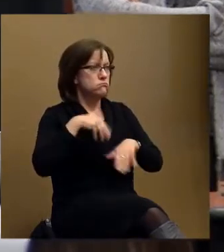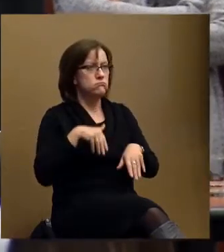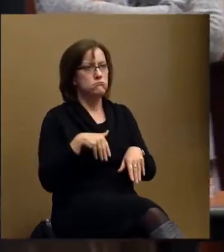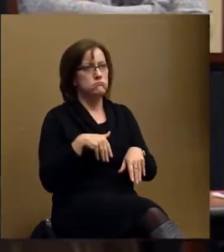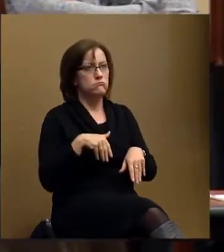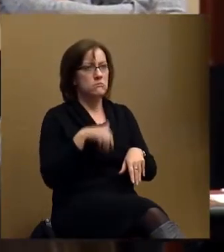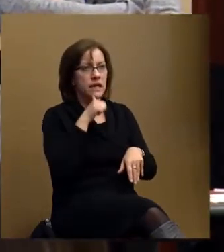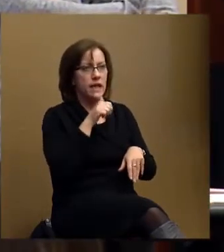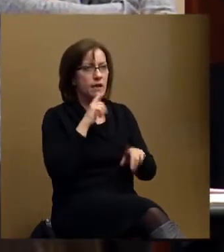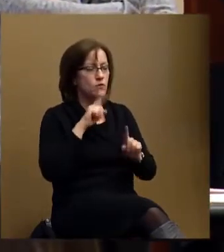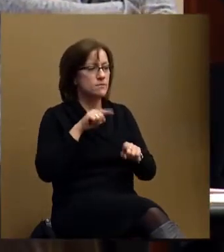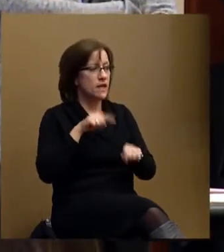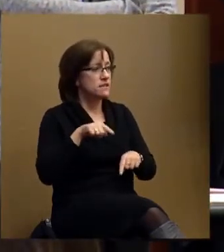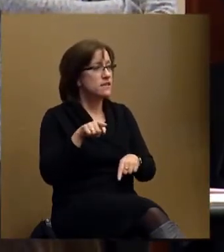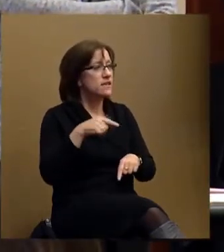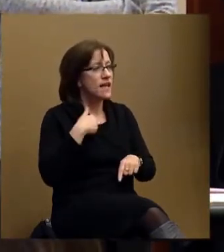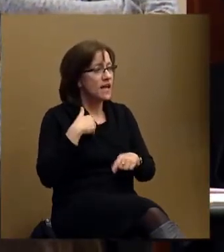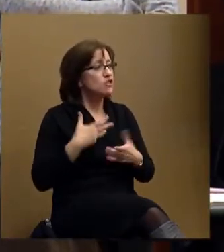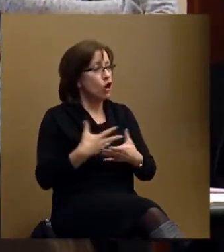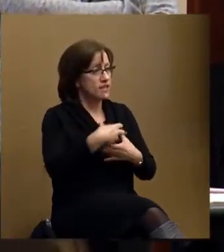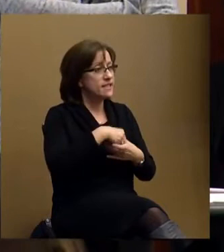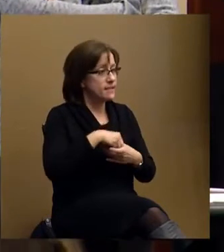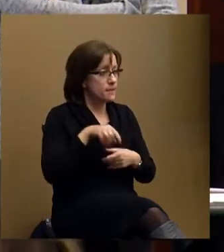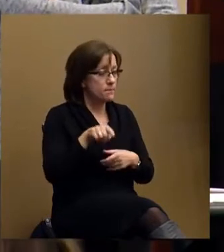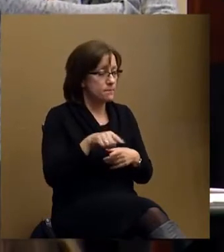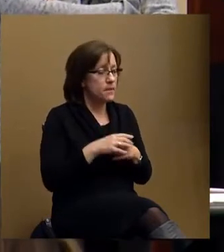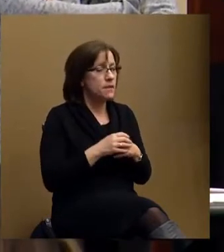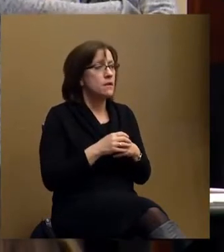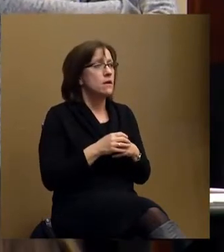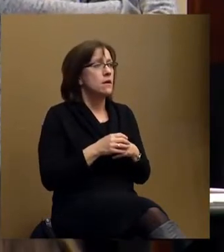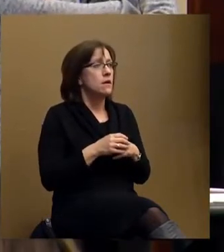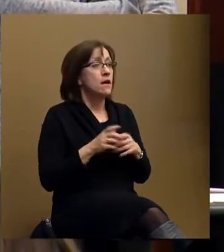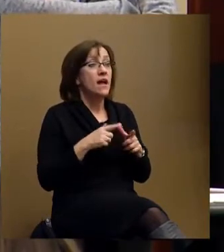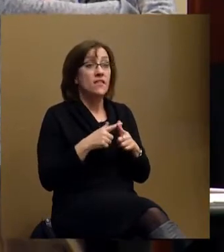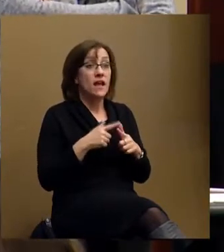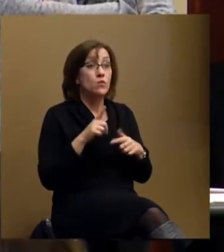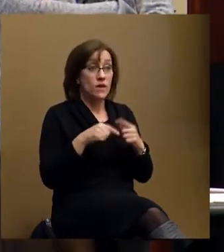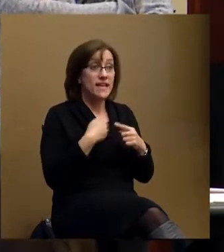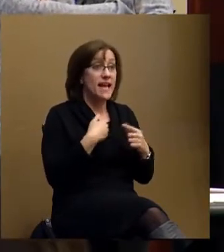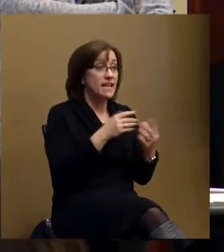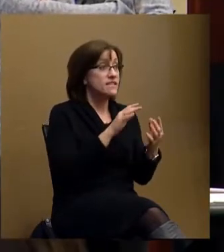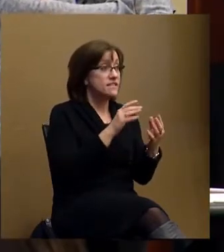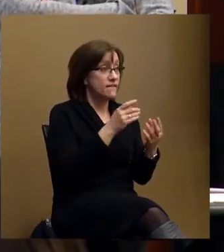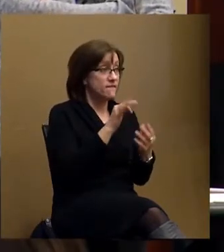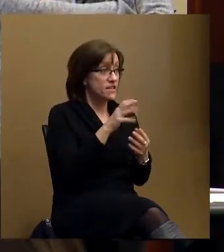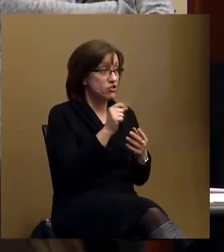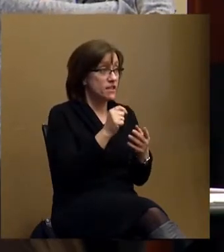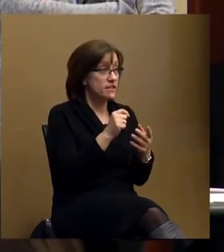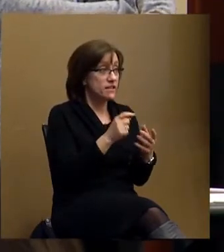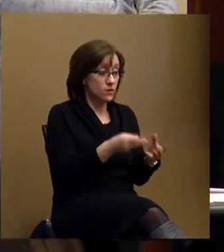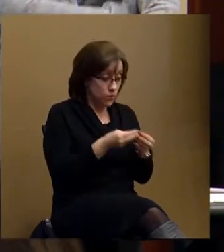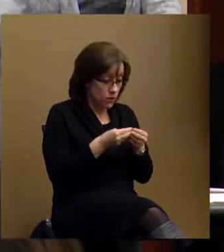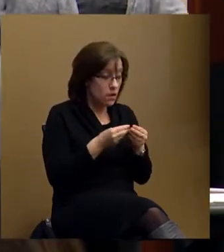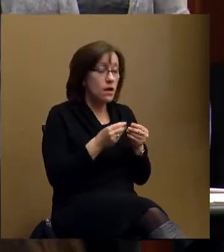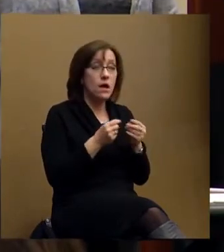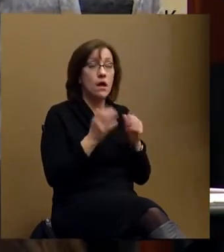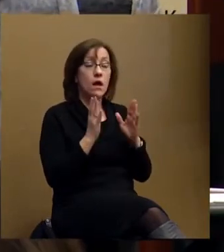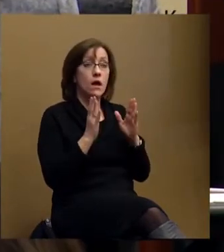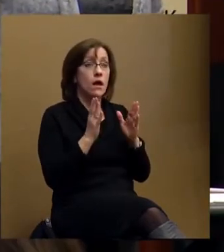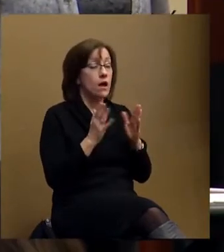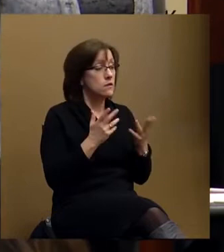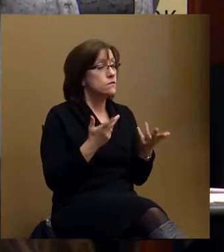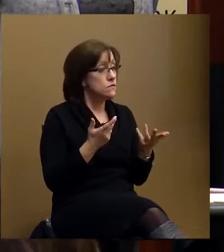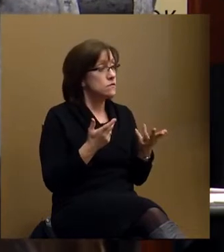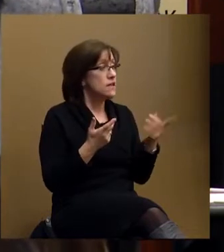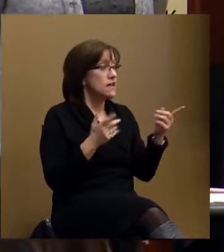and he has autism. And he perks up when he has that? Well, it's either that or he's he